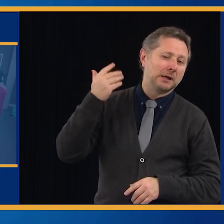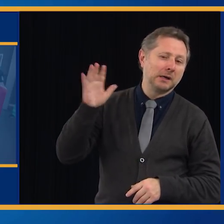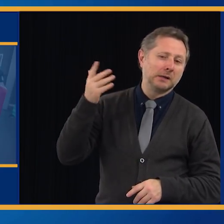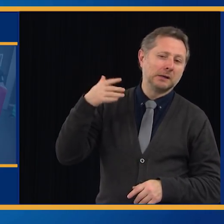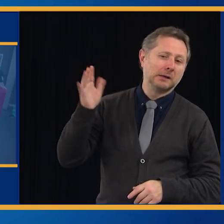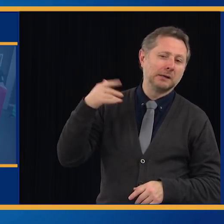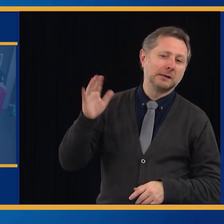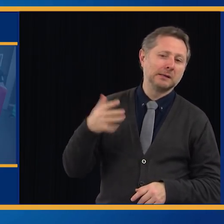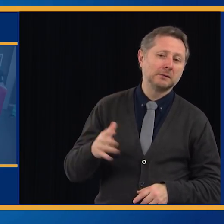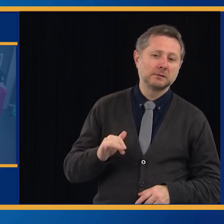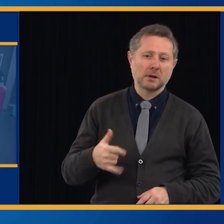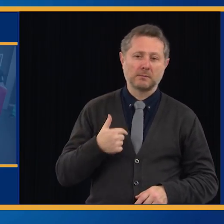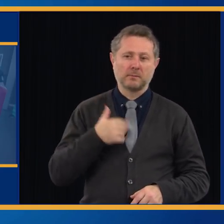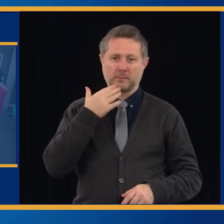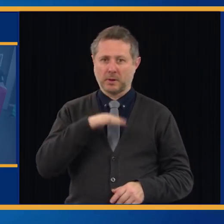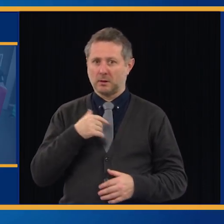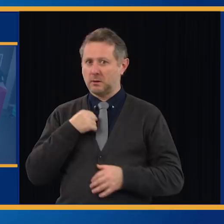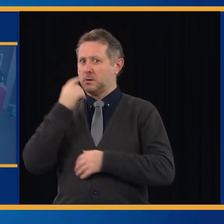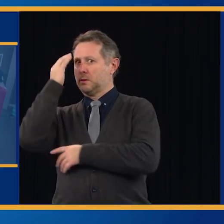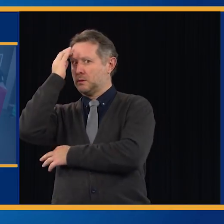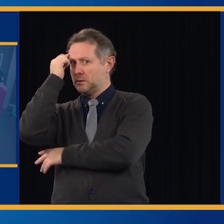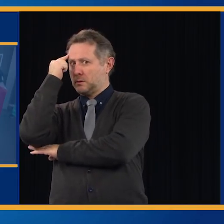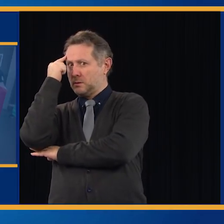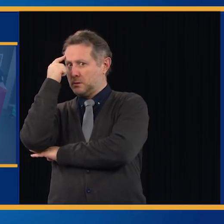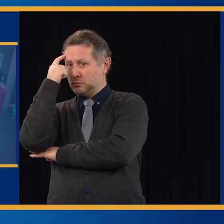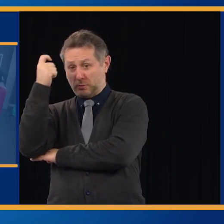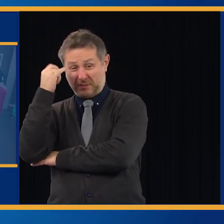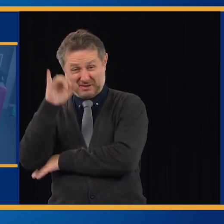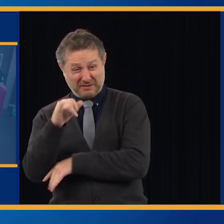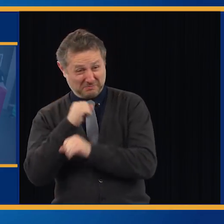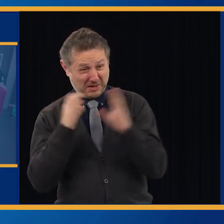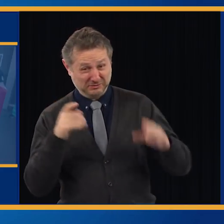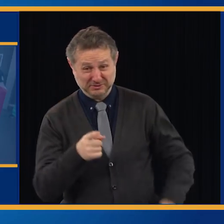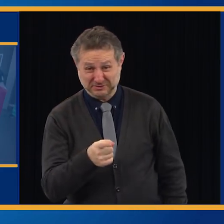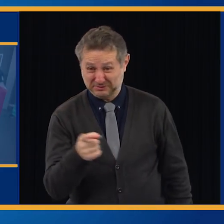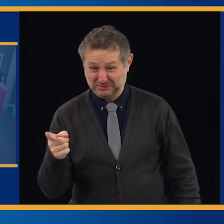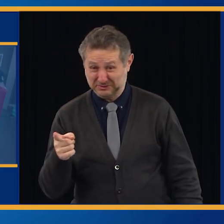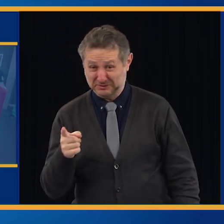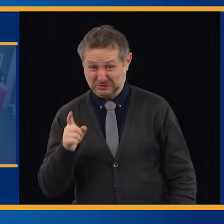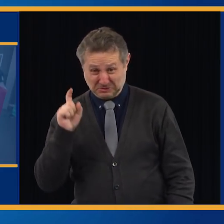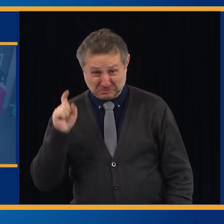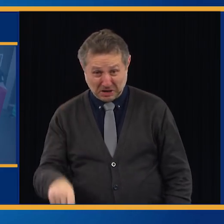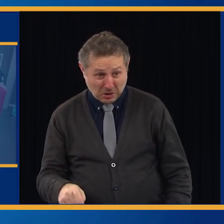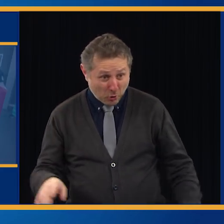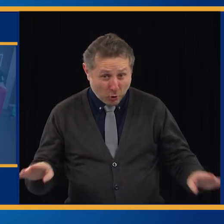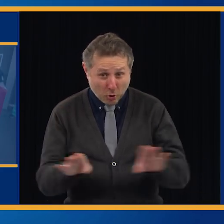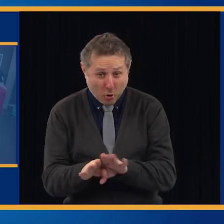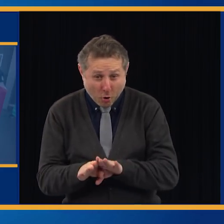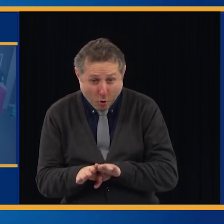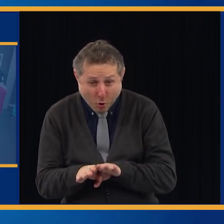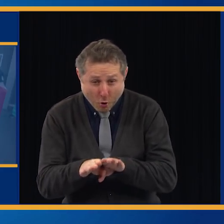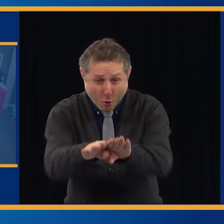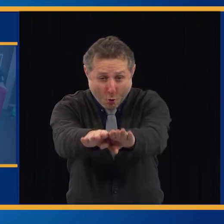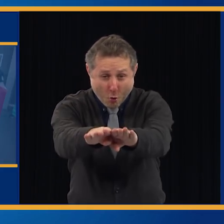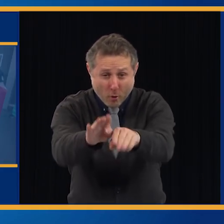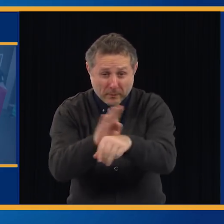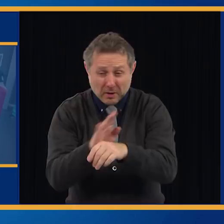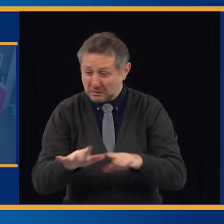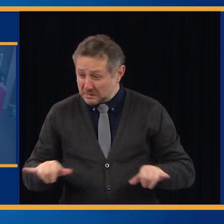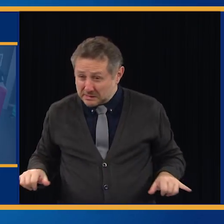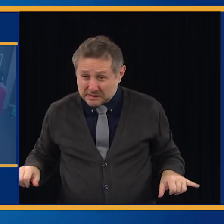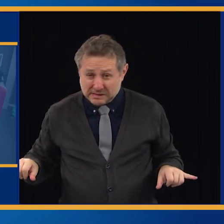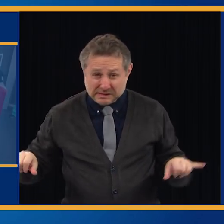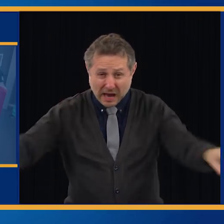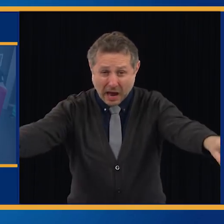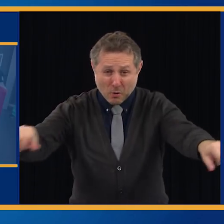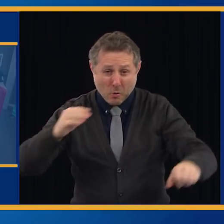Because look at what the directives were. We're going to close down every business, you have to stay in your home. I mean, the most disruptive